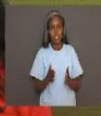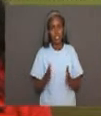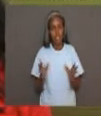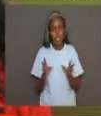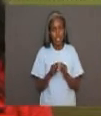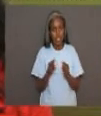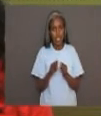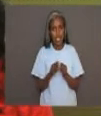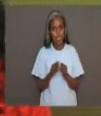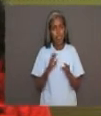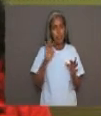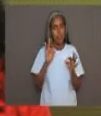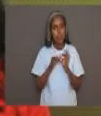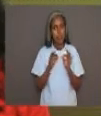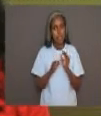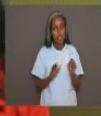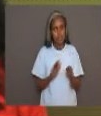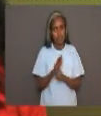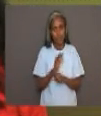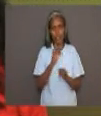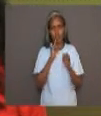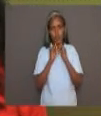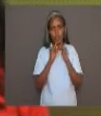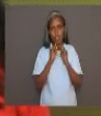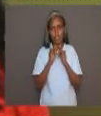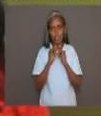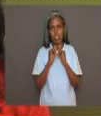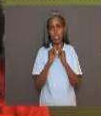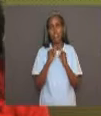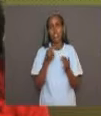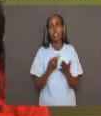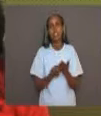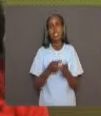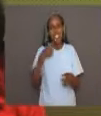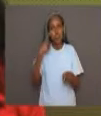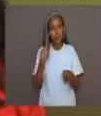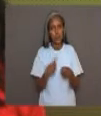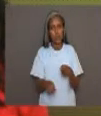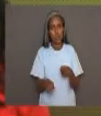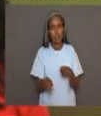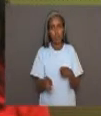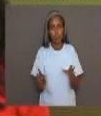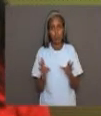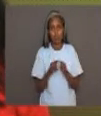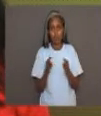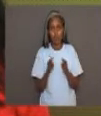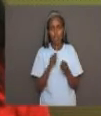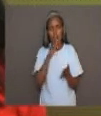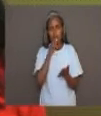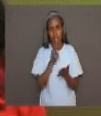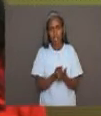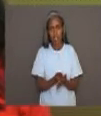gather meaningful information when it is impossible to collect